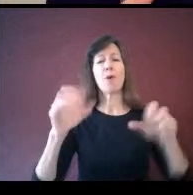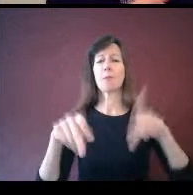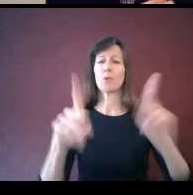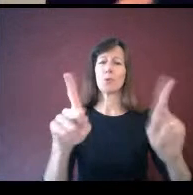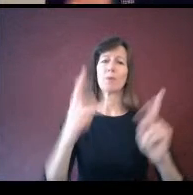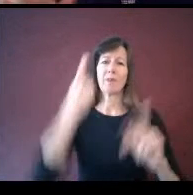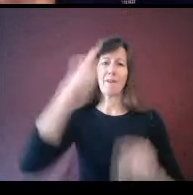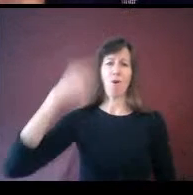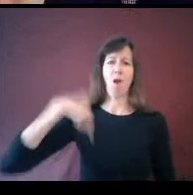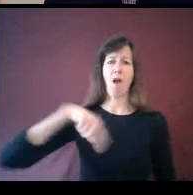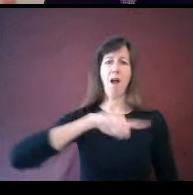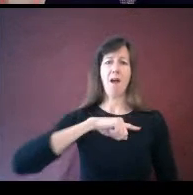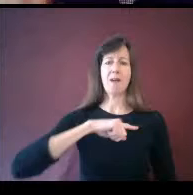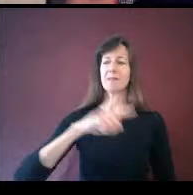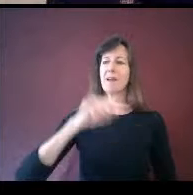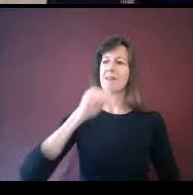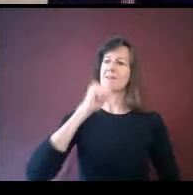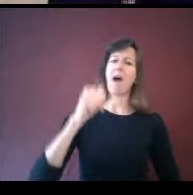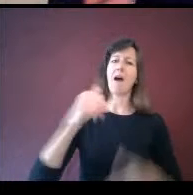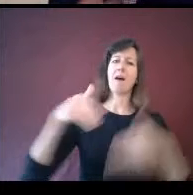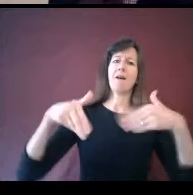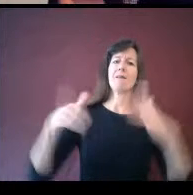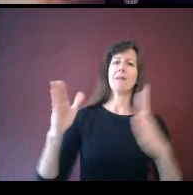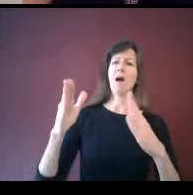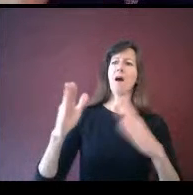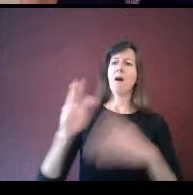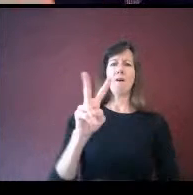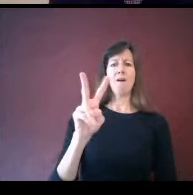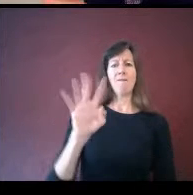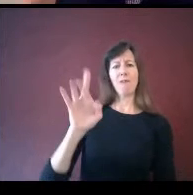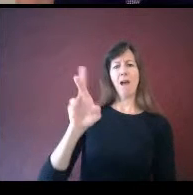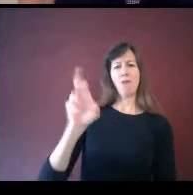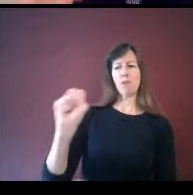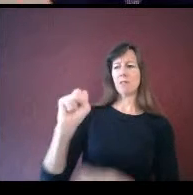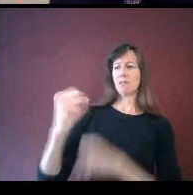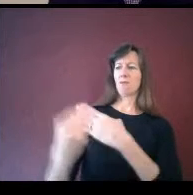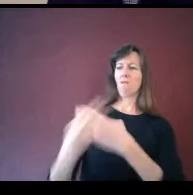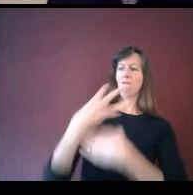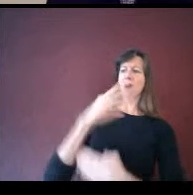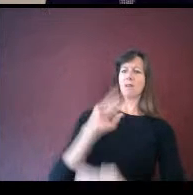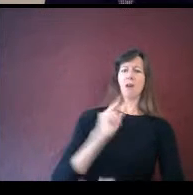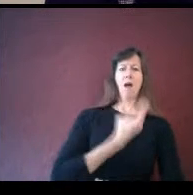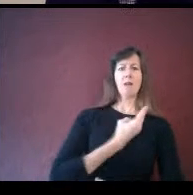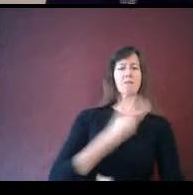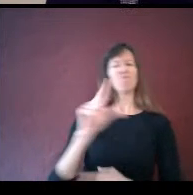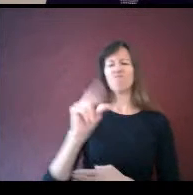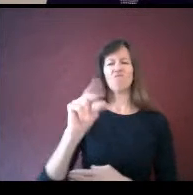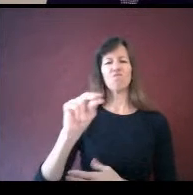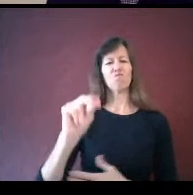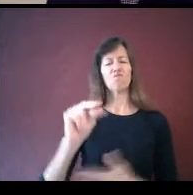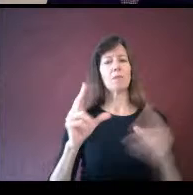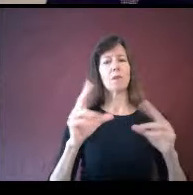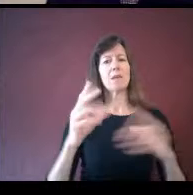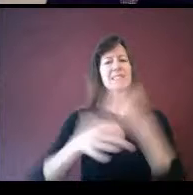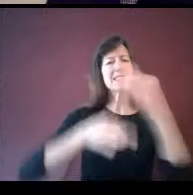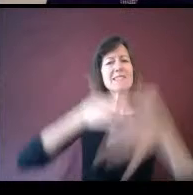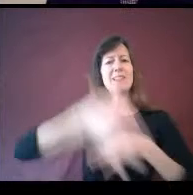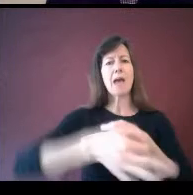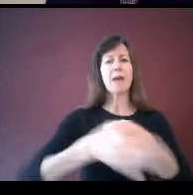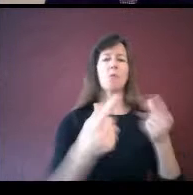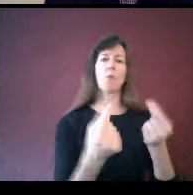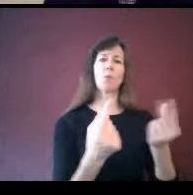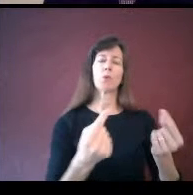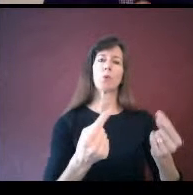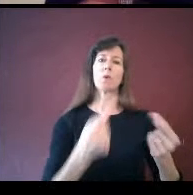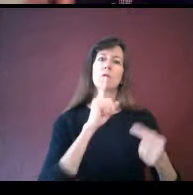than letting the virus get its way, for us to have our way and to finally flatten this second curve of the second